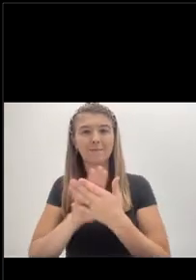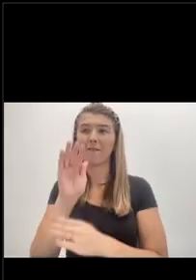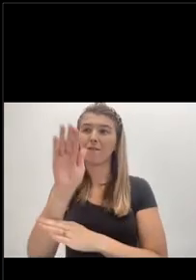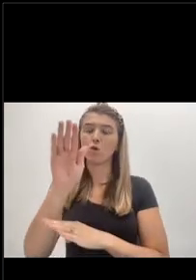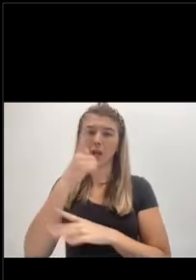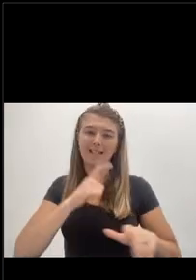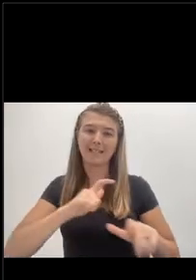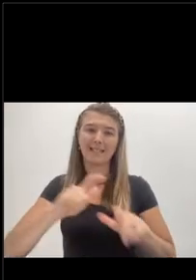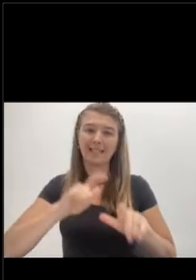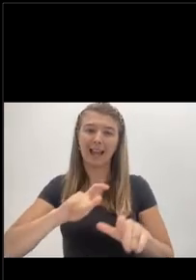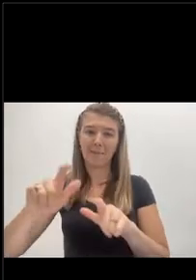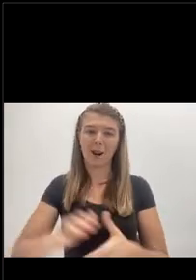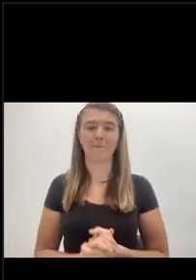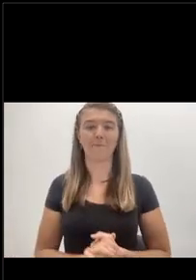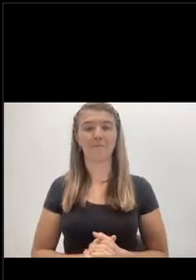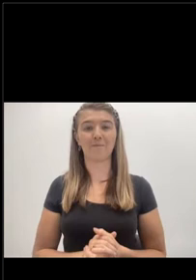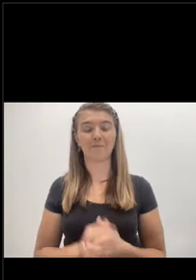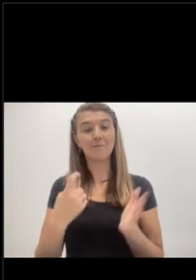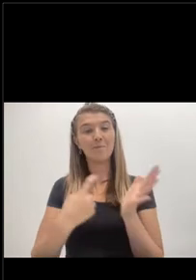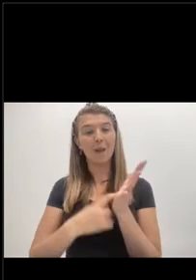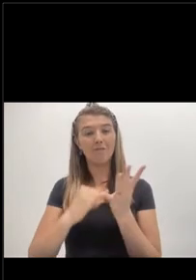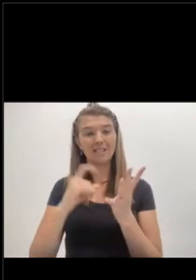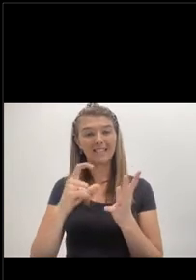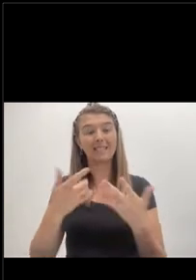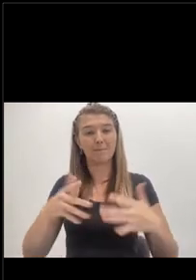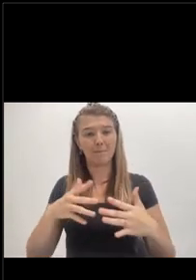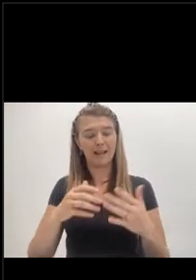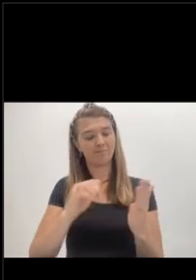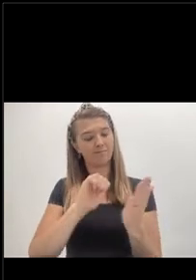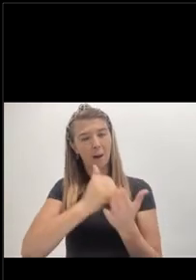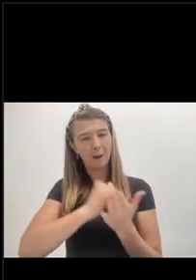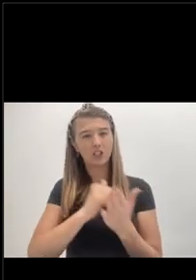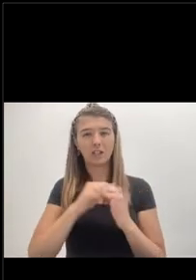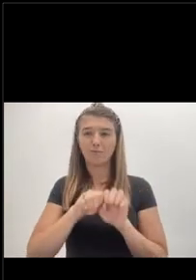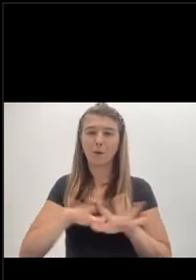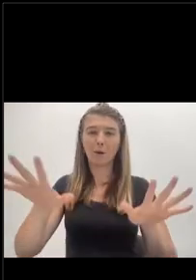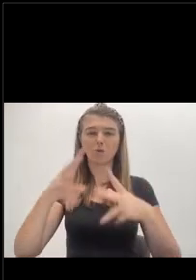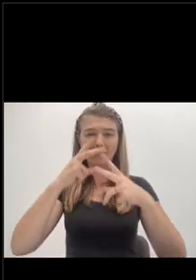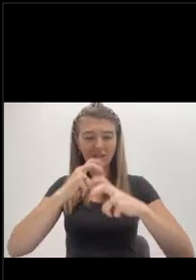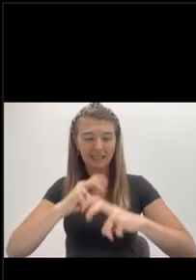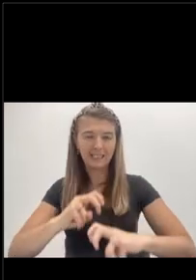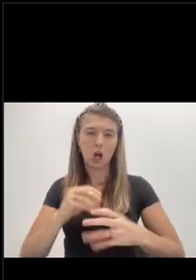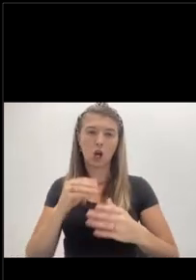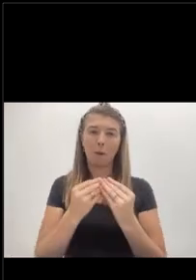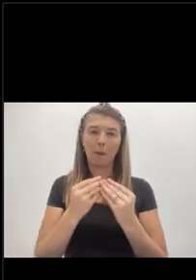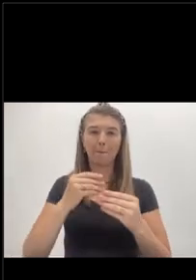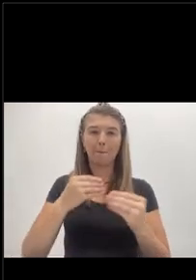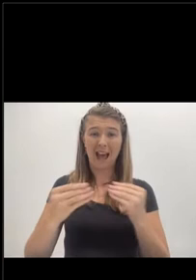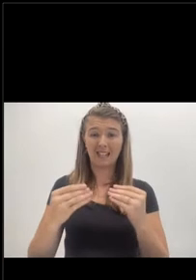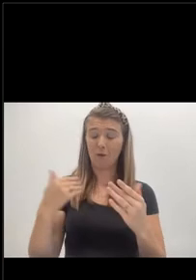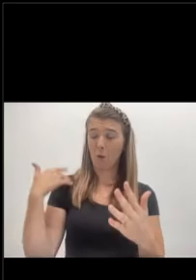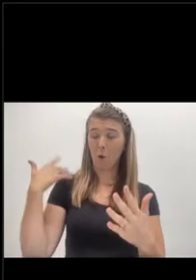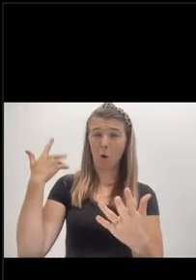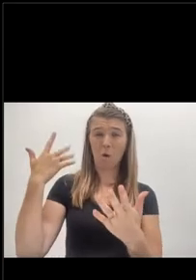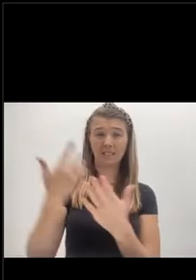possible. The RSC has been publishing and promoting research around plastics for a long time. And over the last few years, we've moved into